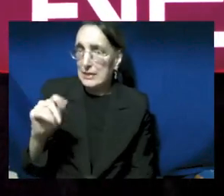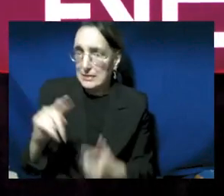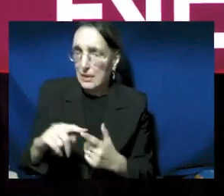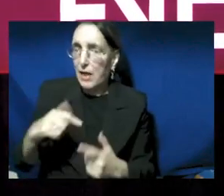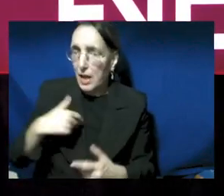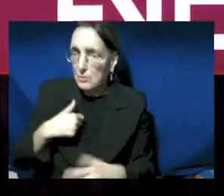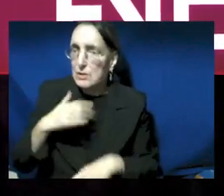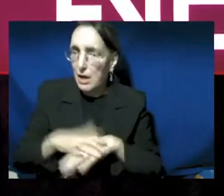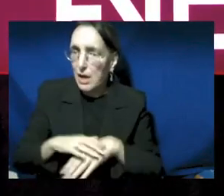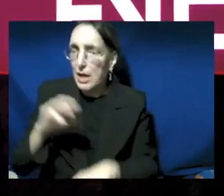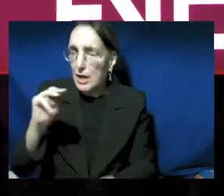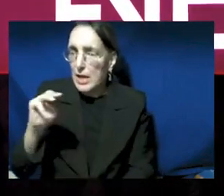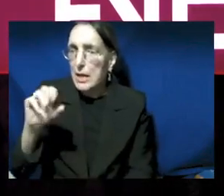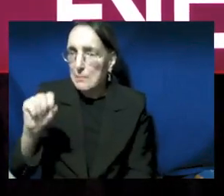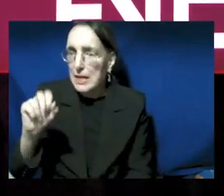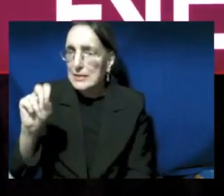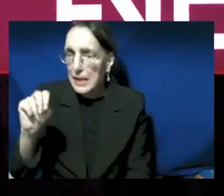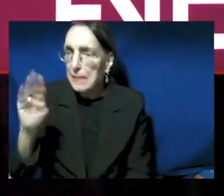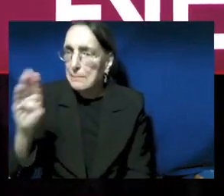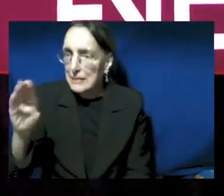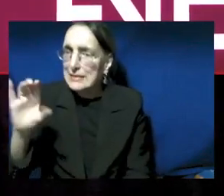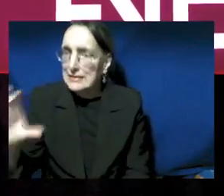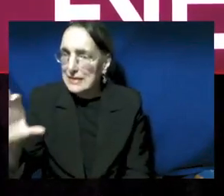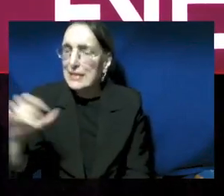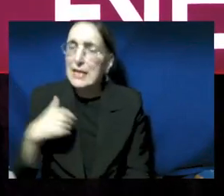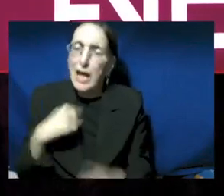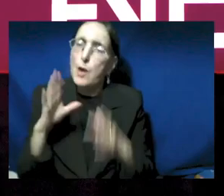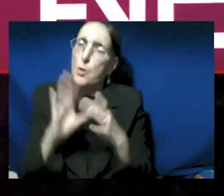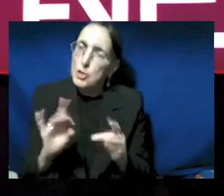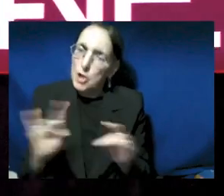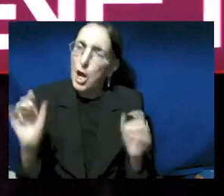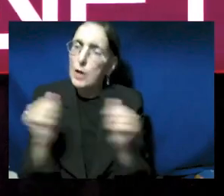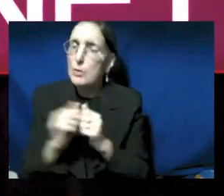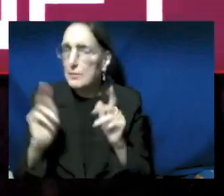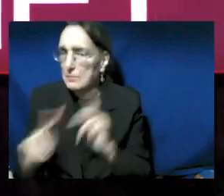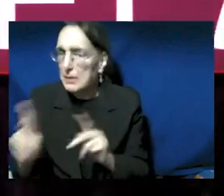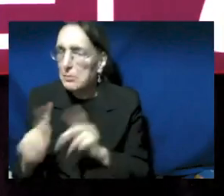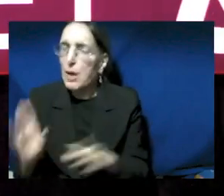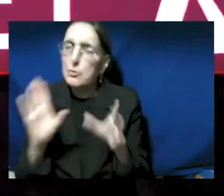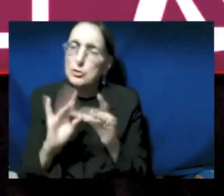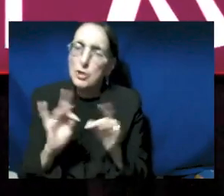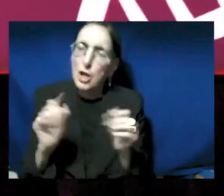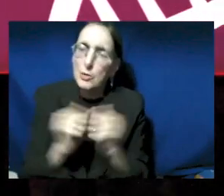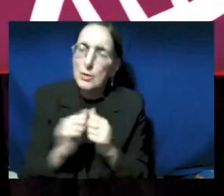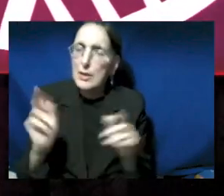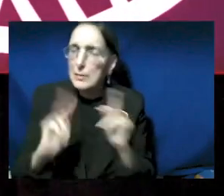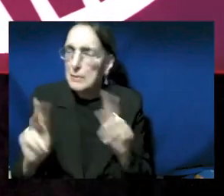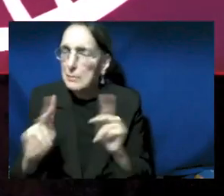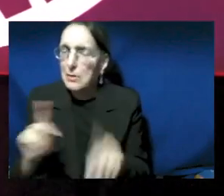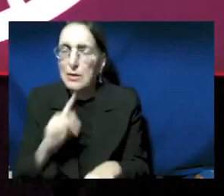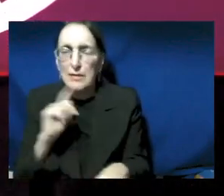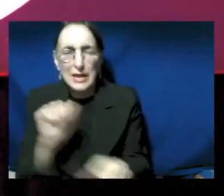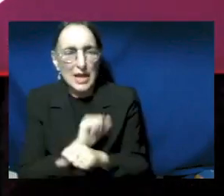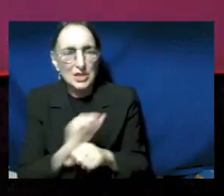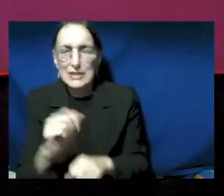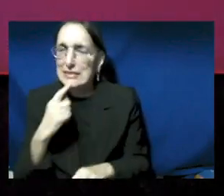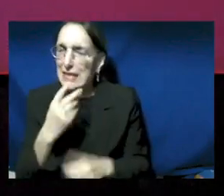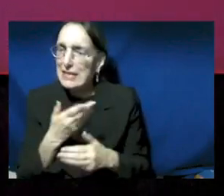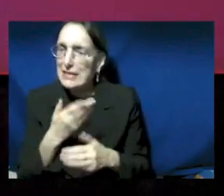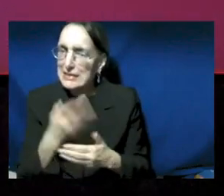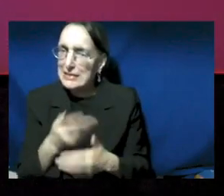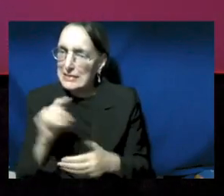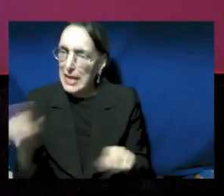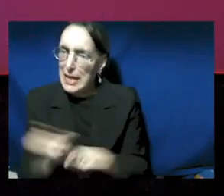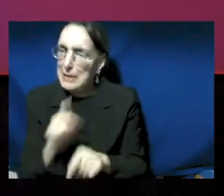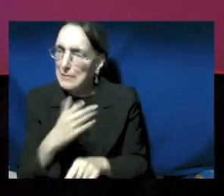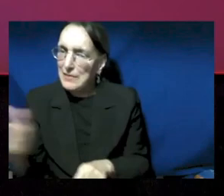a commentator on MSNBC, and I would talk to folks, and as I would talk to people, many of the people would actually say some of the same things I was saying back to me, right? And I